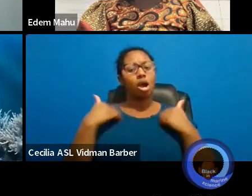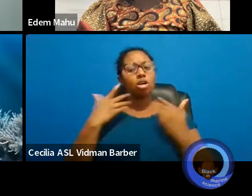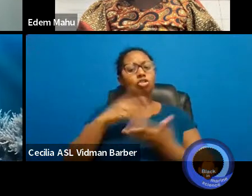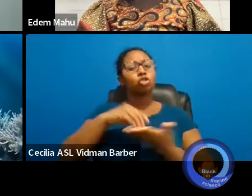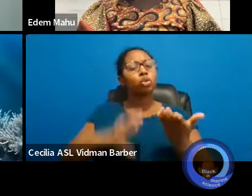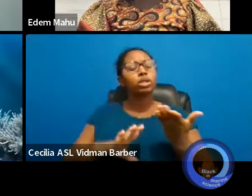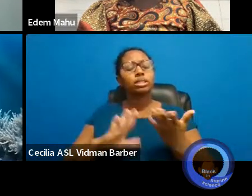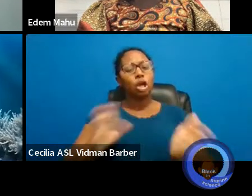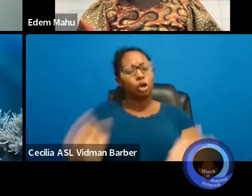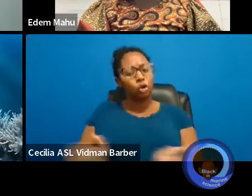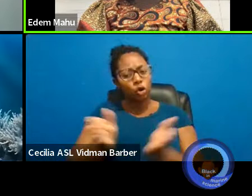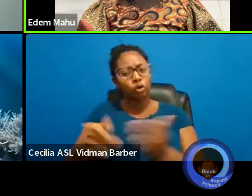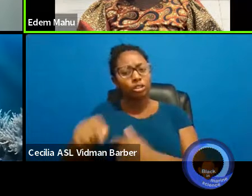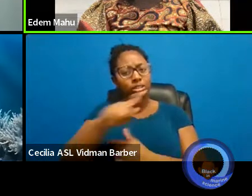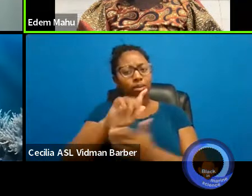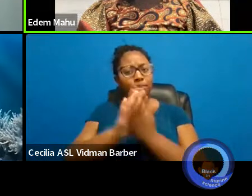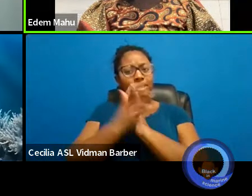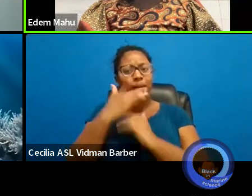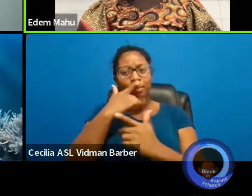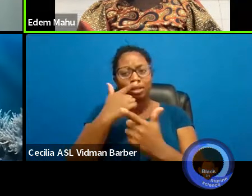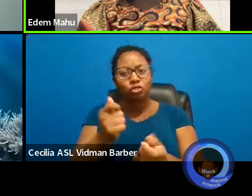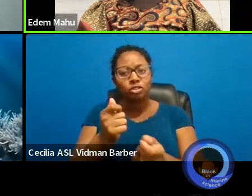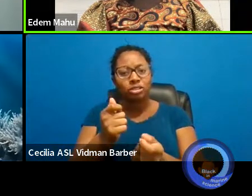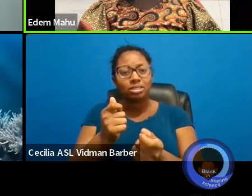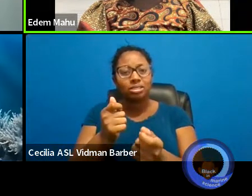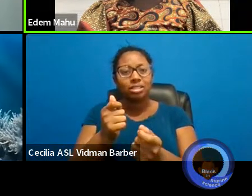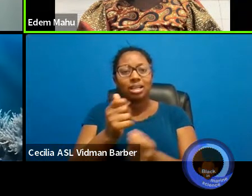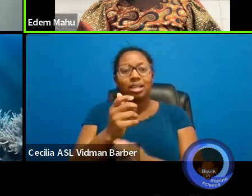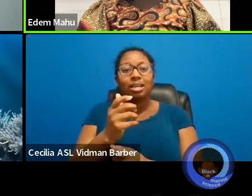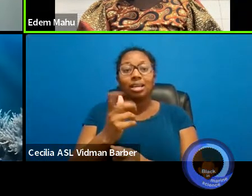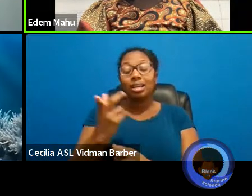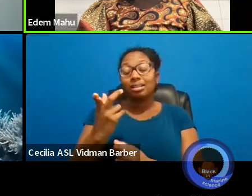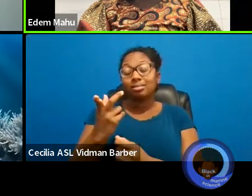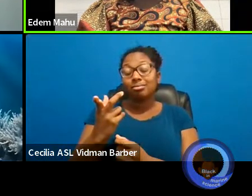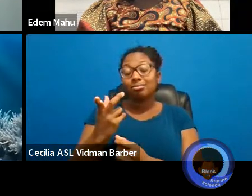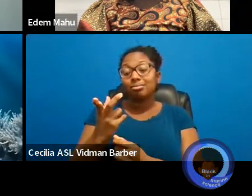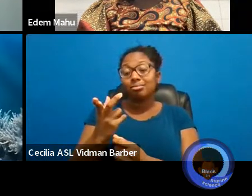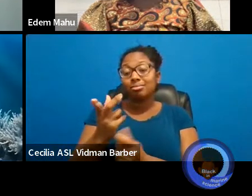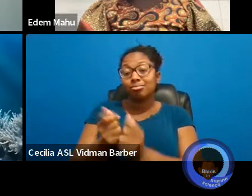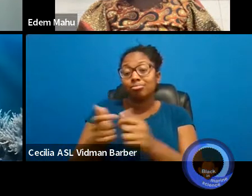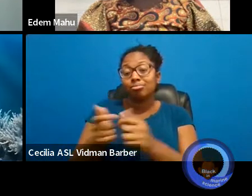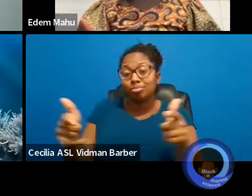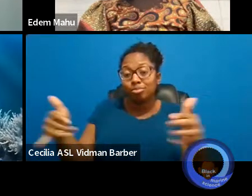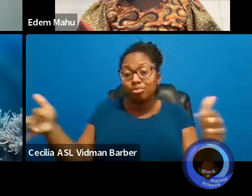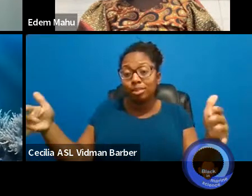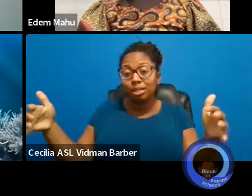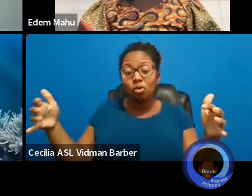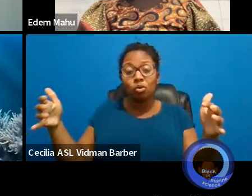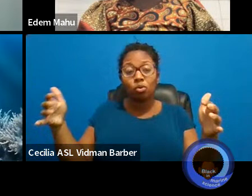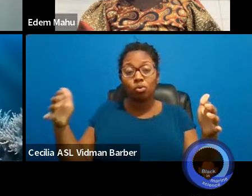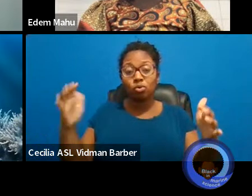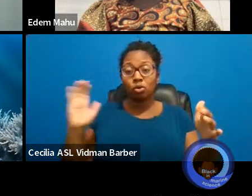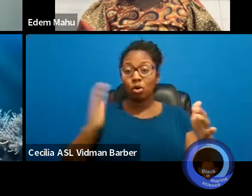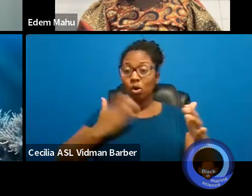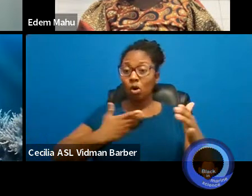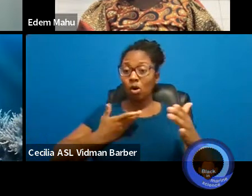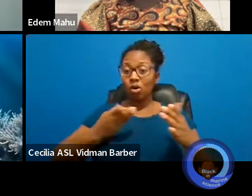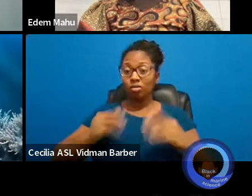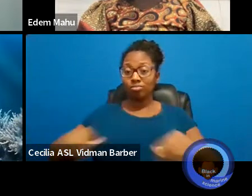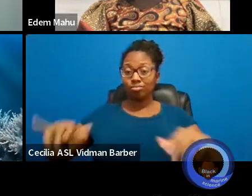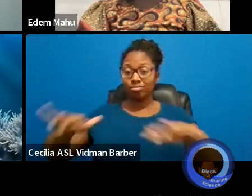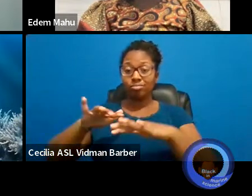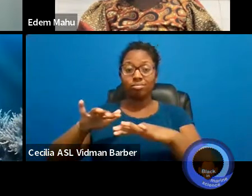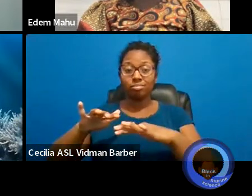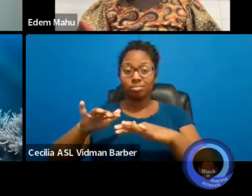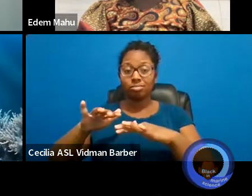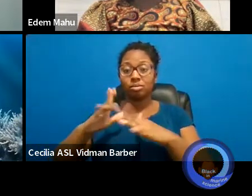to just build capacity of the grassroots with regards to ocean and literacy and preservation of the marine and